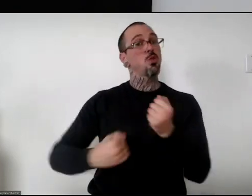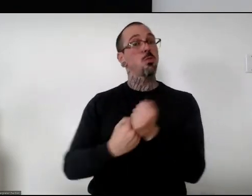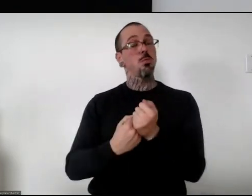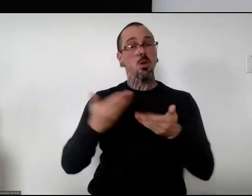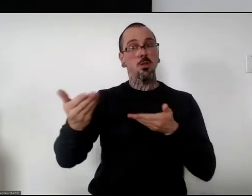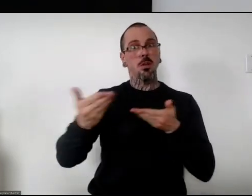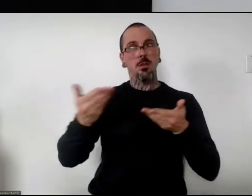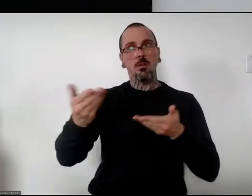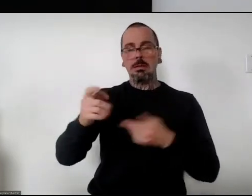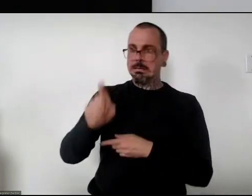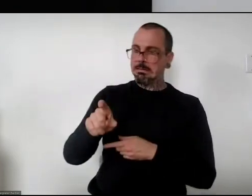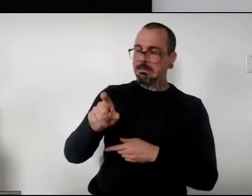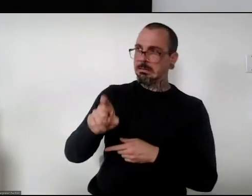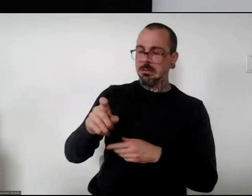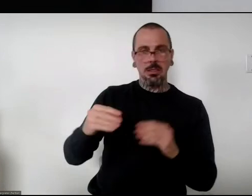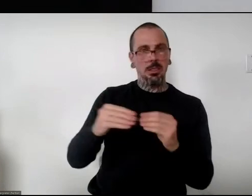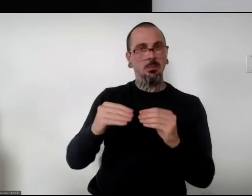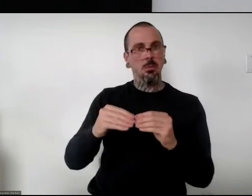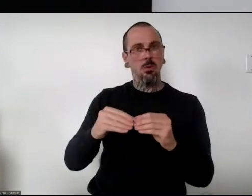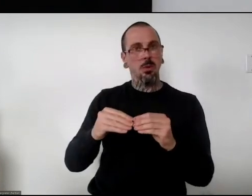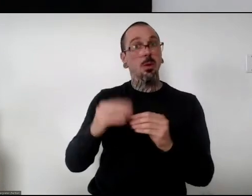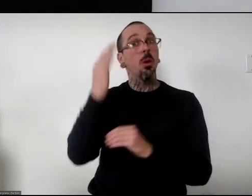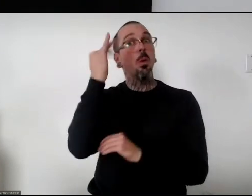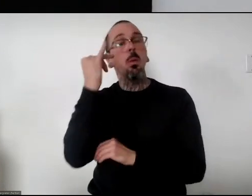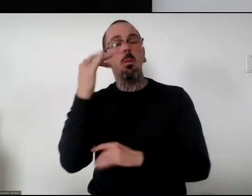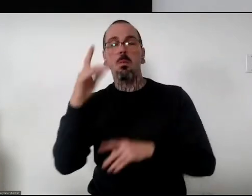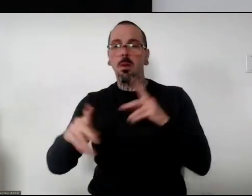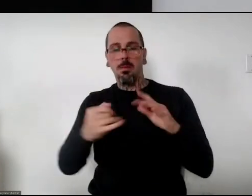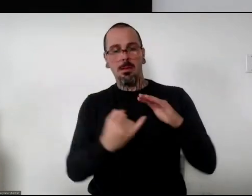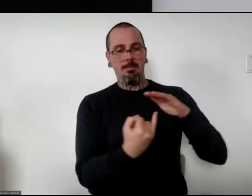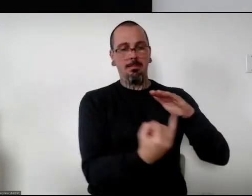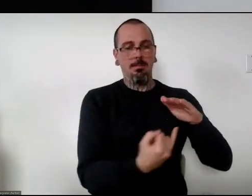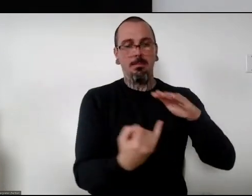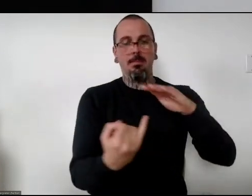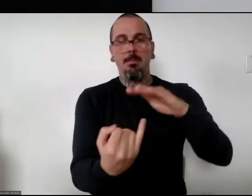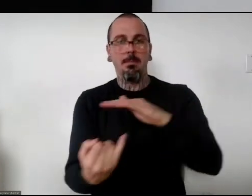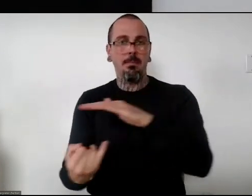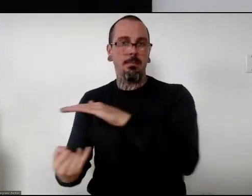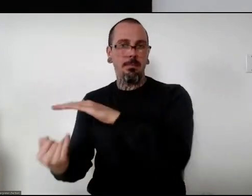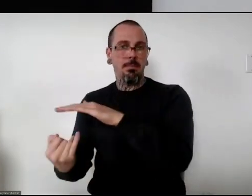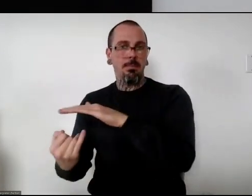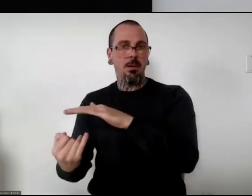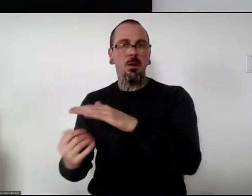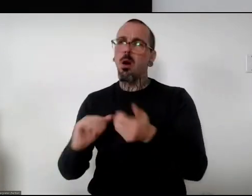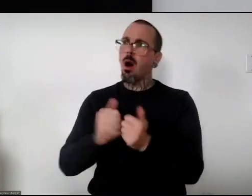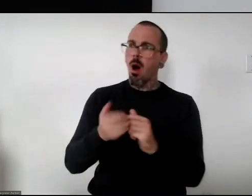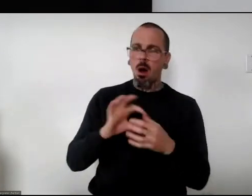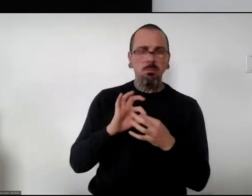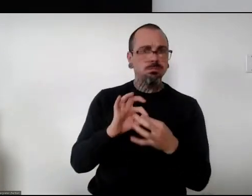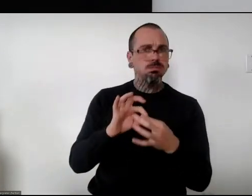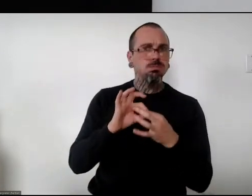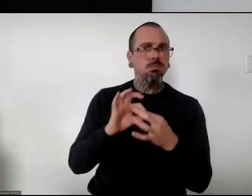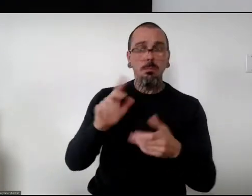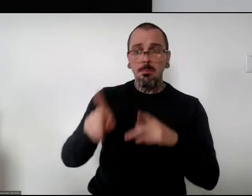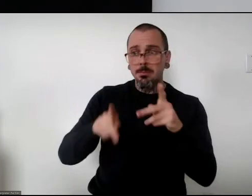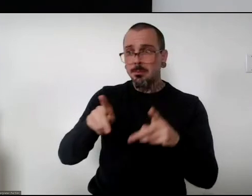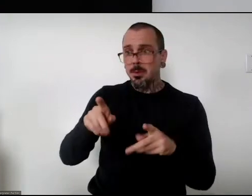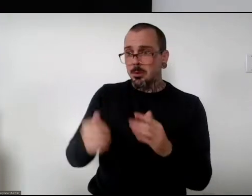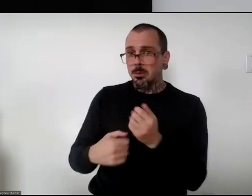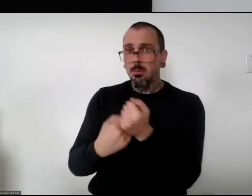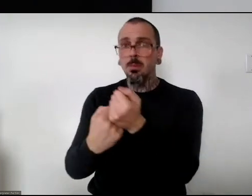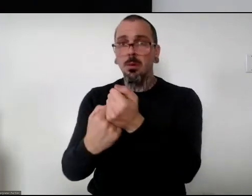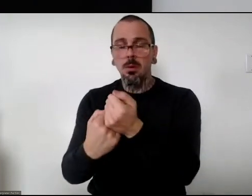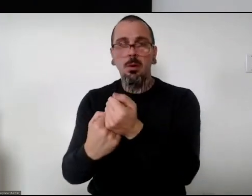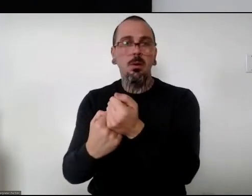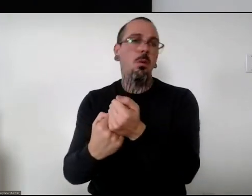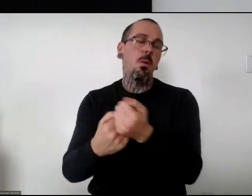associated lockdowns and isolation measures, we launched the Domestic Violence Helpline in partnership with Transition House Association of Newfoundland